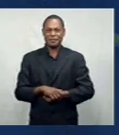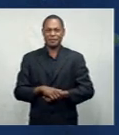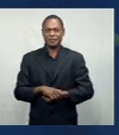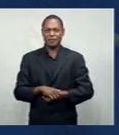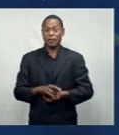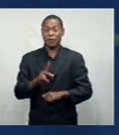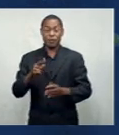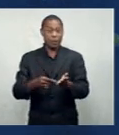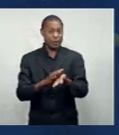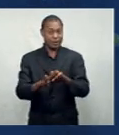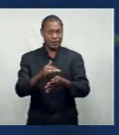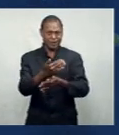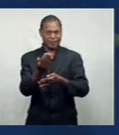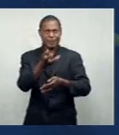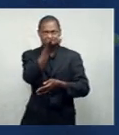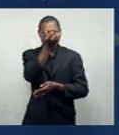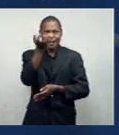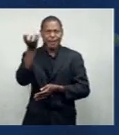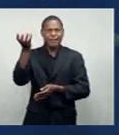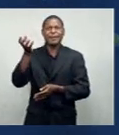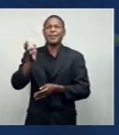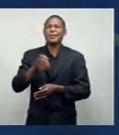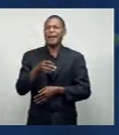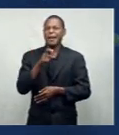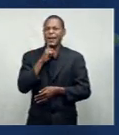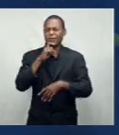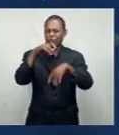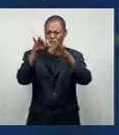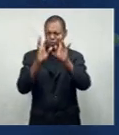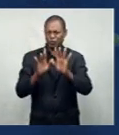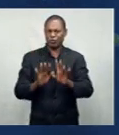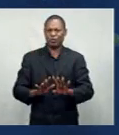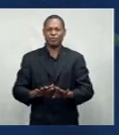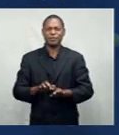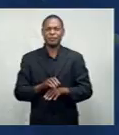Outlook for Thursday, cloudy periods with isolated afternoon showers expected.